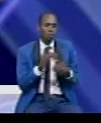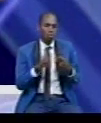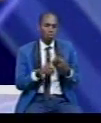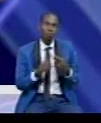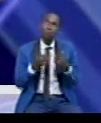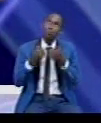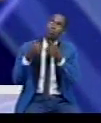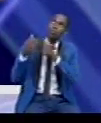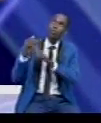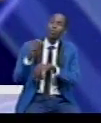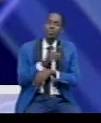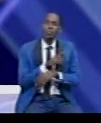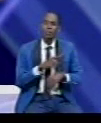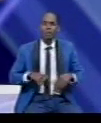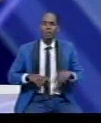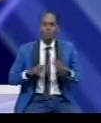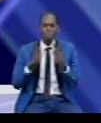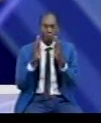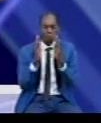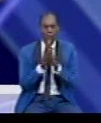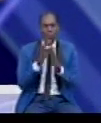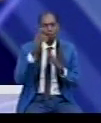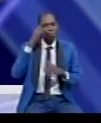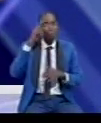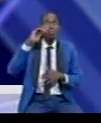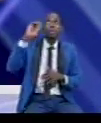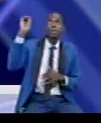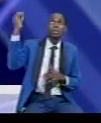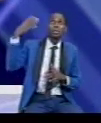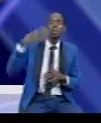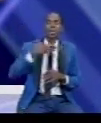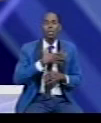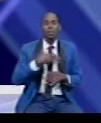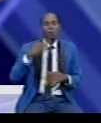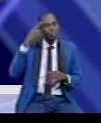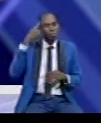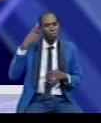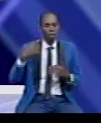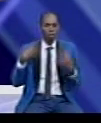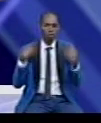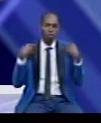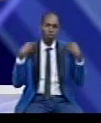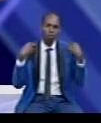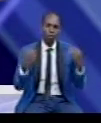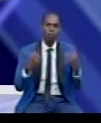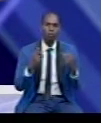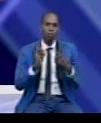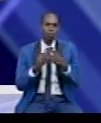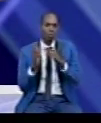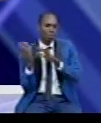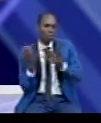Pray for the grace. Pray for courage to leave all and follow him.